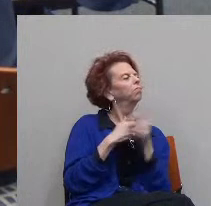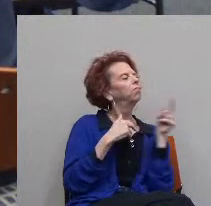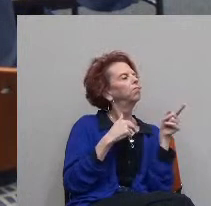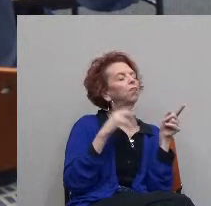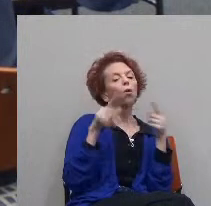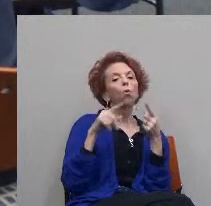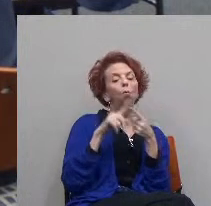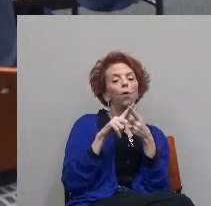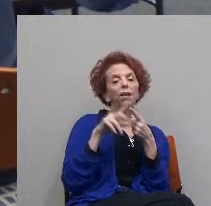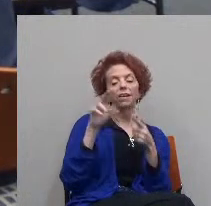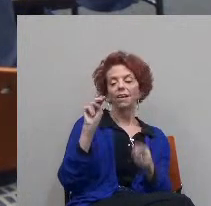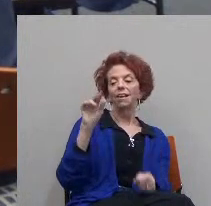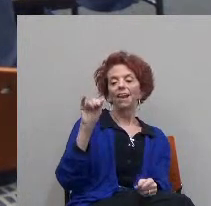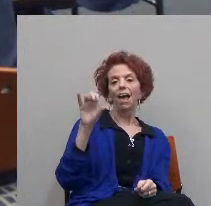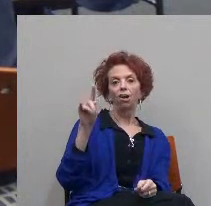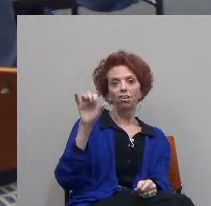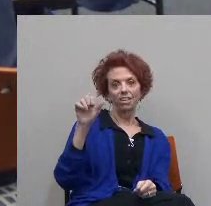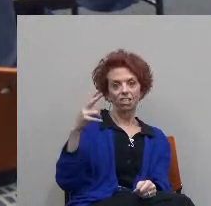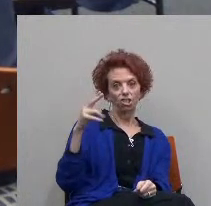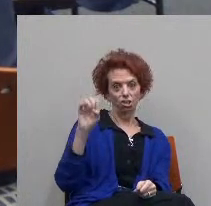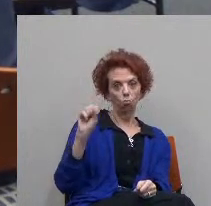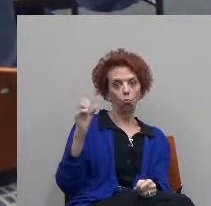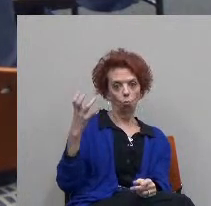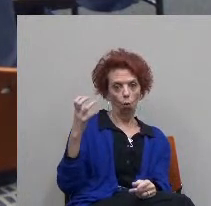Once, if Natchitoches actually does want it, then,